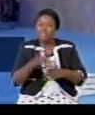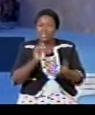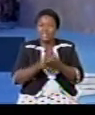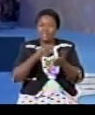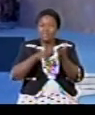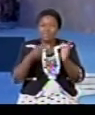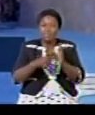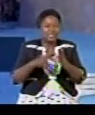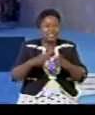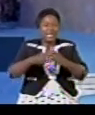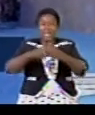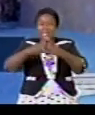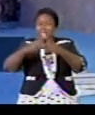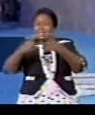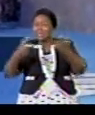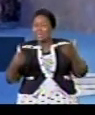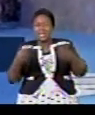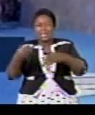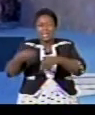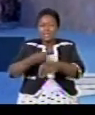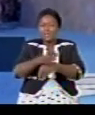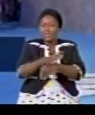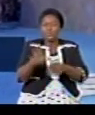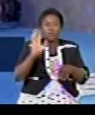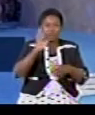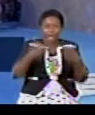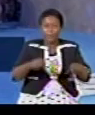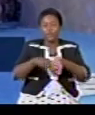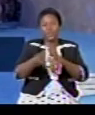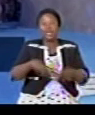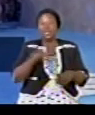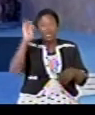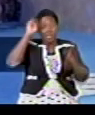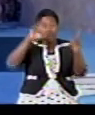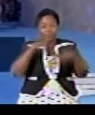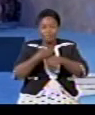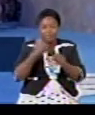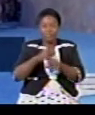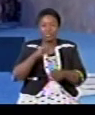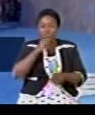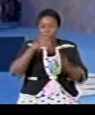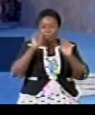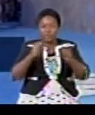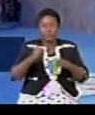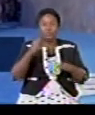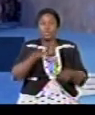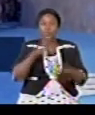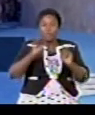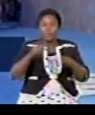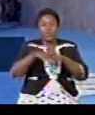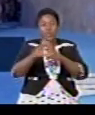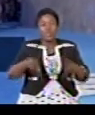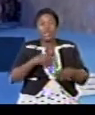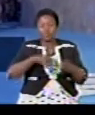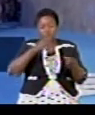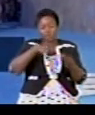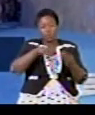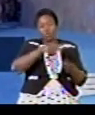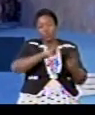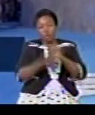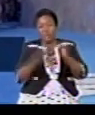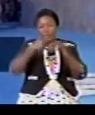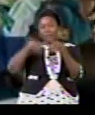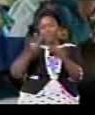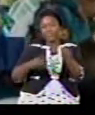impossible possible in your life. It will turn everything around. You will never be the